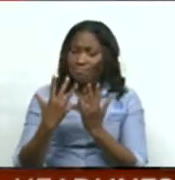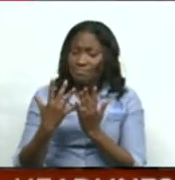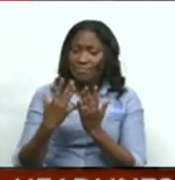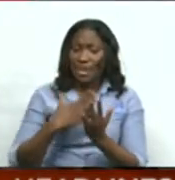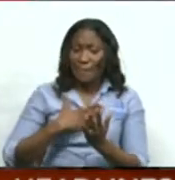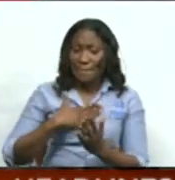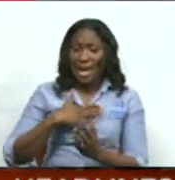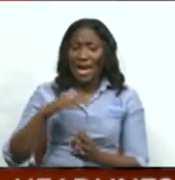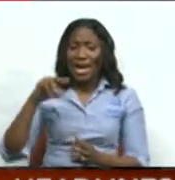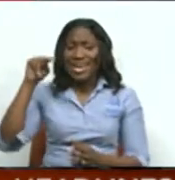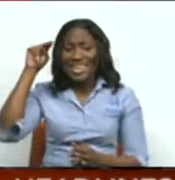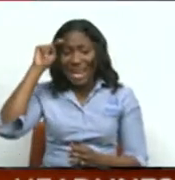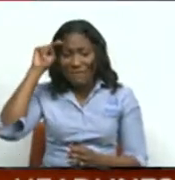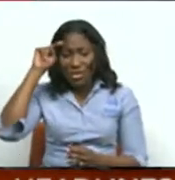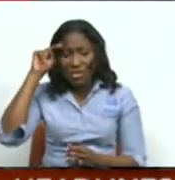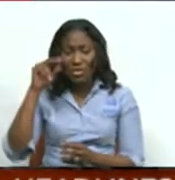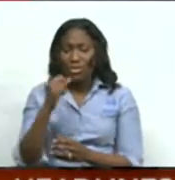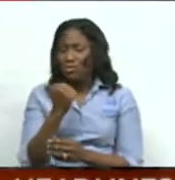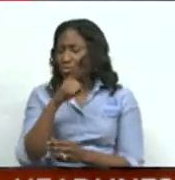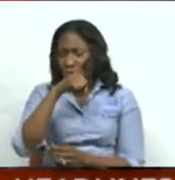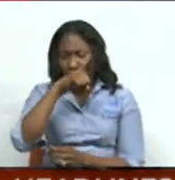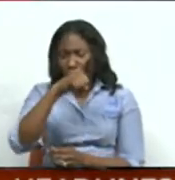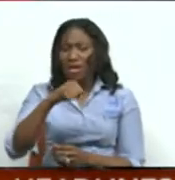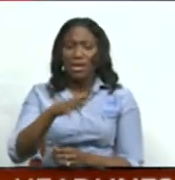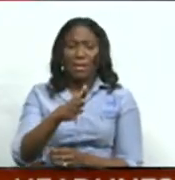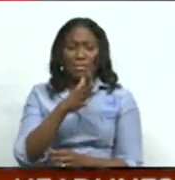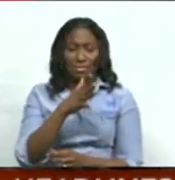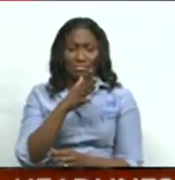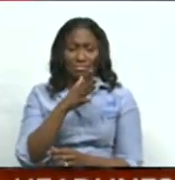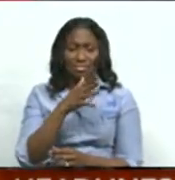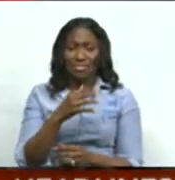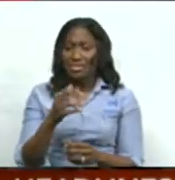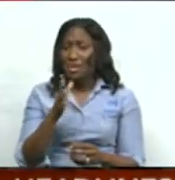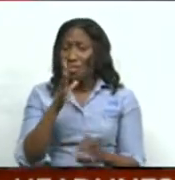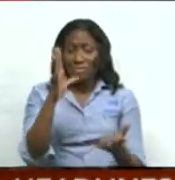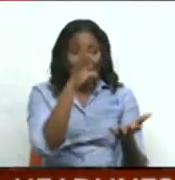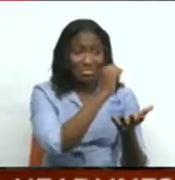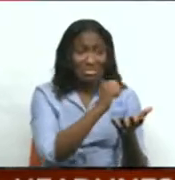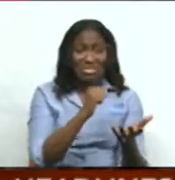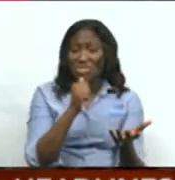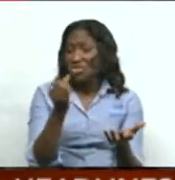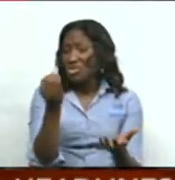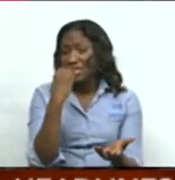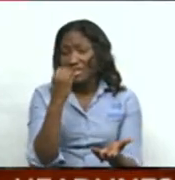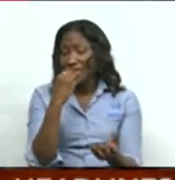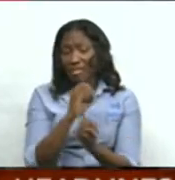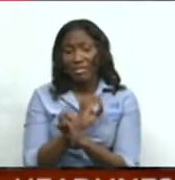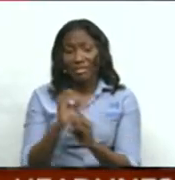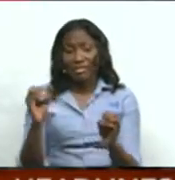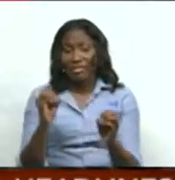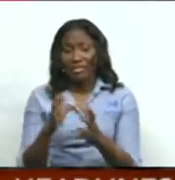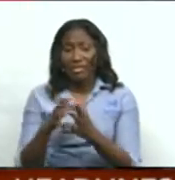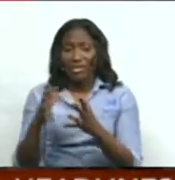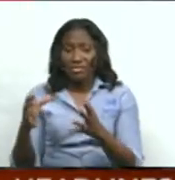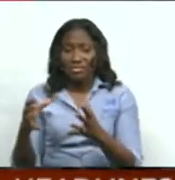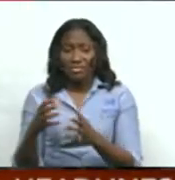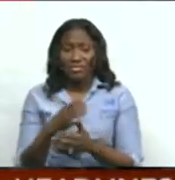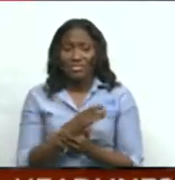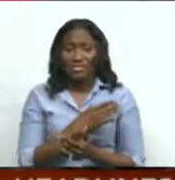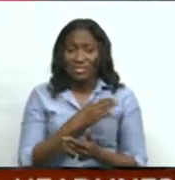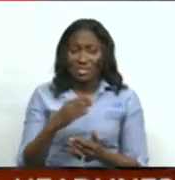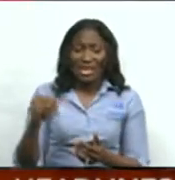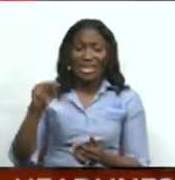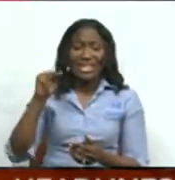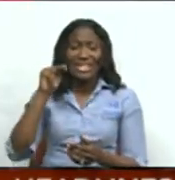nephew, he is a mama's boy. He's not really eating much, and he was done picking in the first place. My niece, she touched herself, but you're seeing